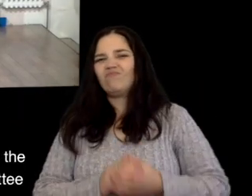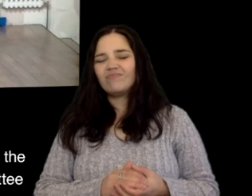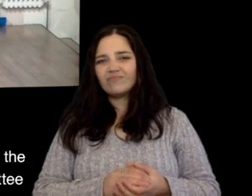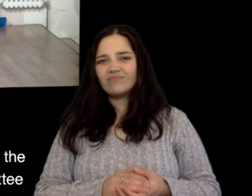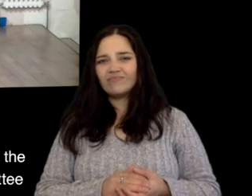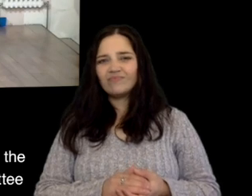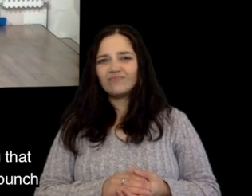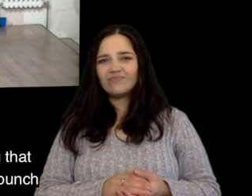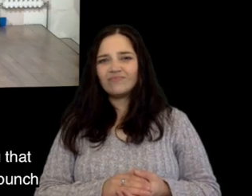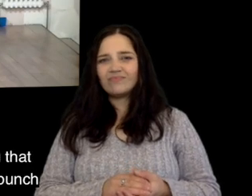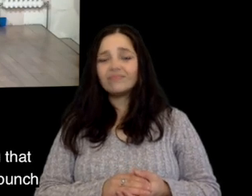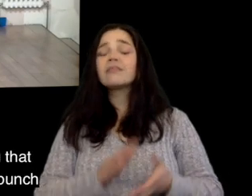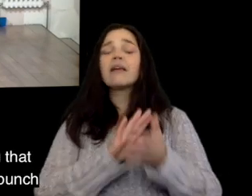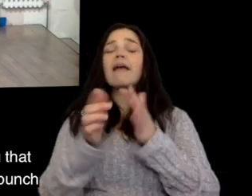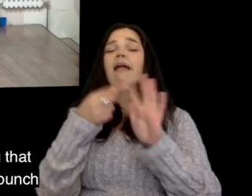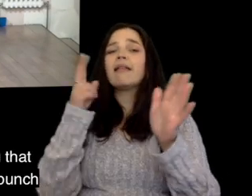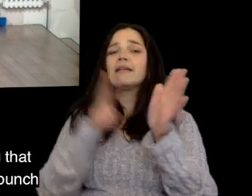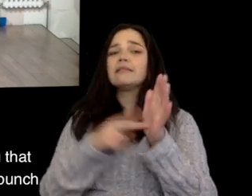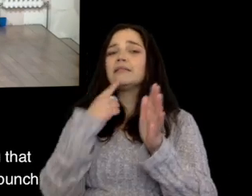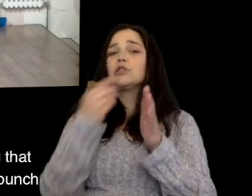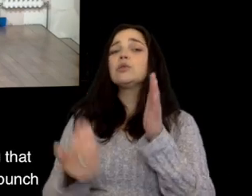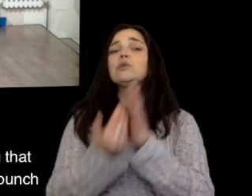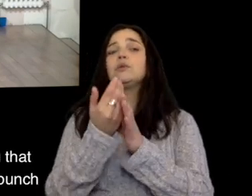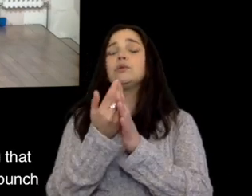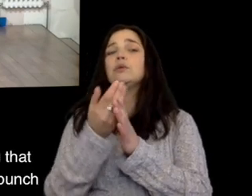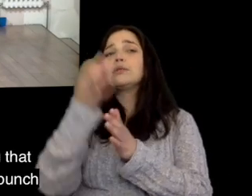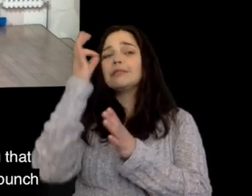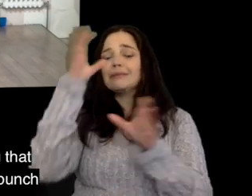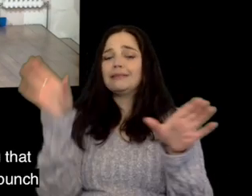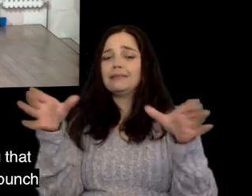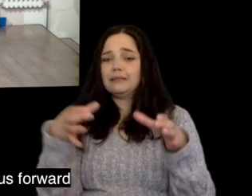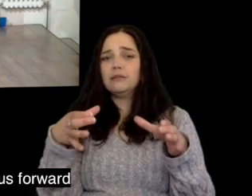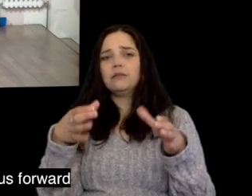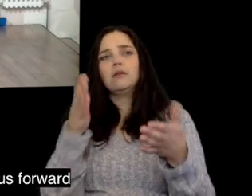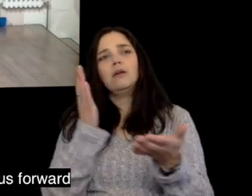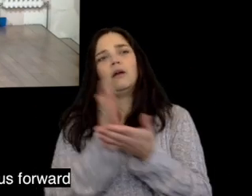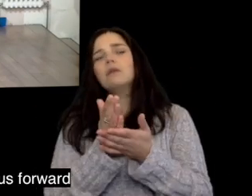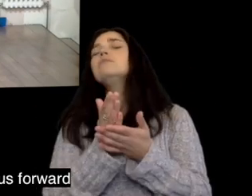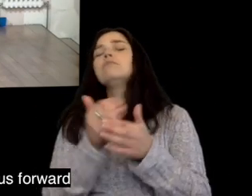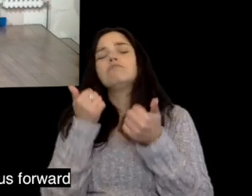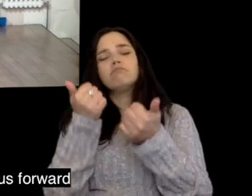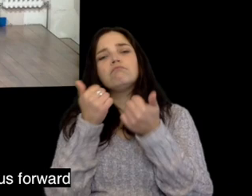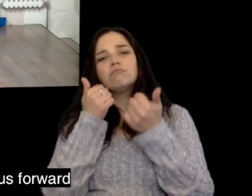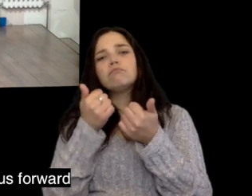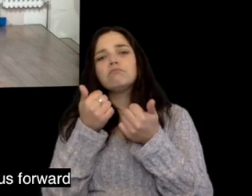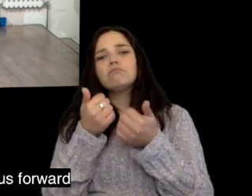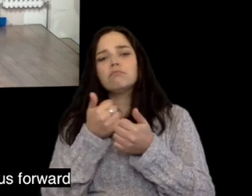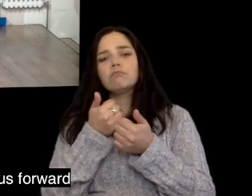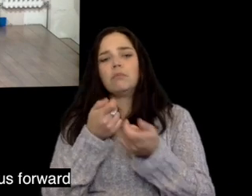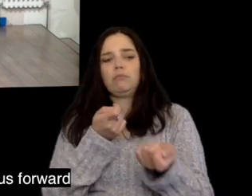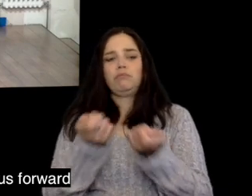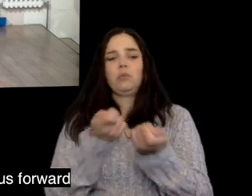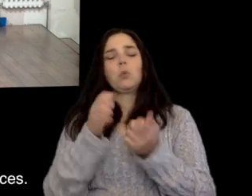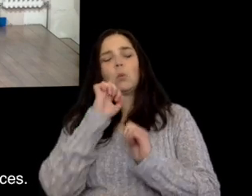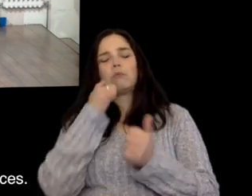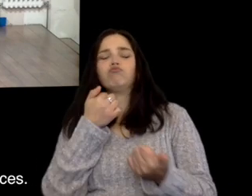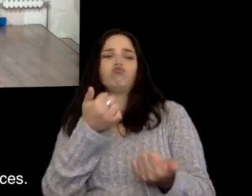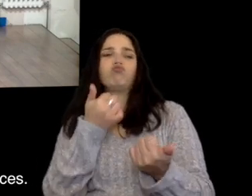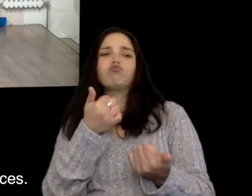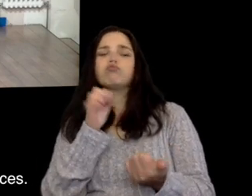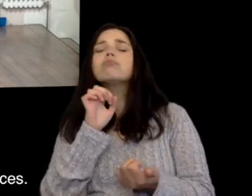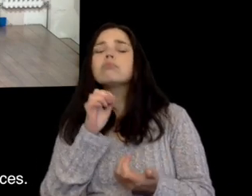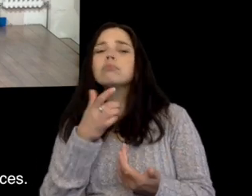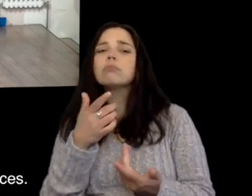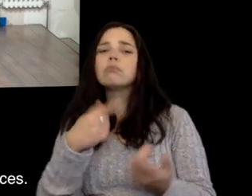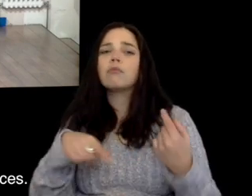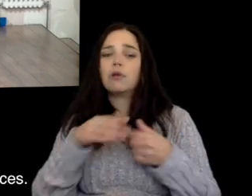for. Helen mentioned the new finance committee, and I can assure you they are the most capable bunch of people who will